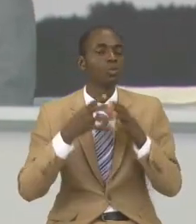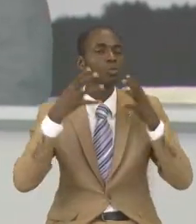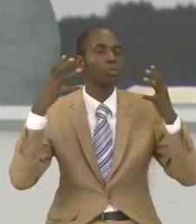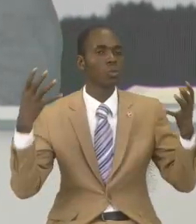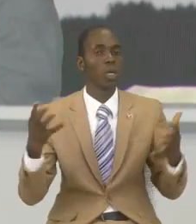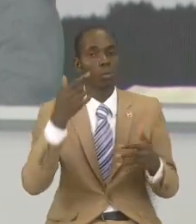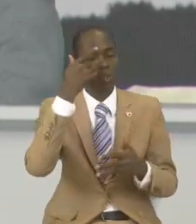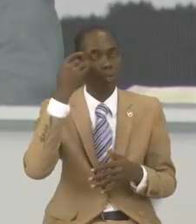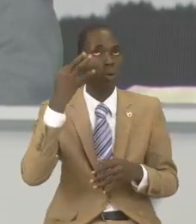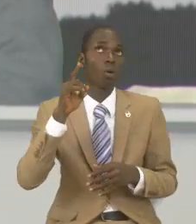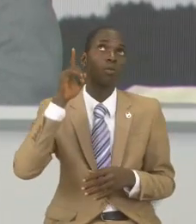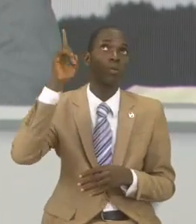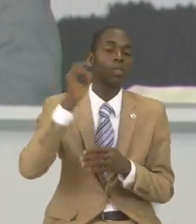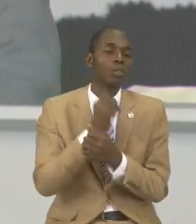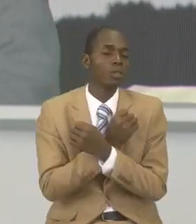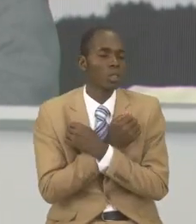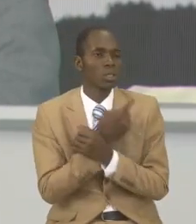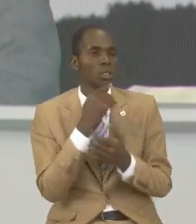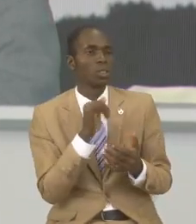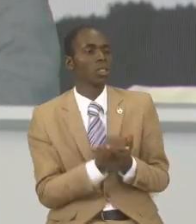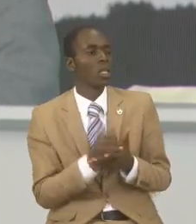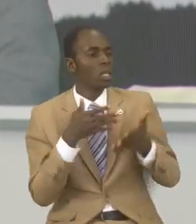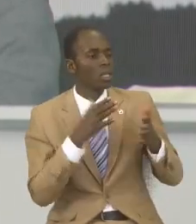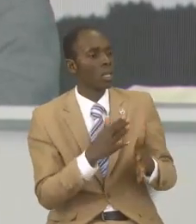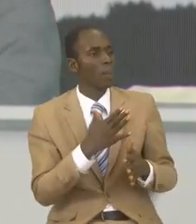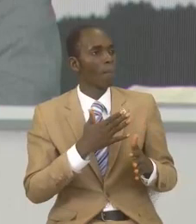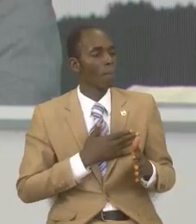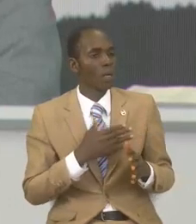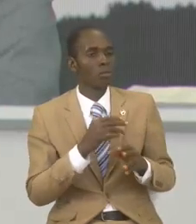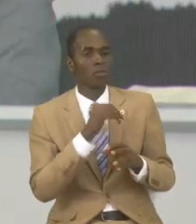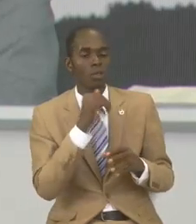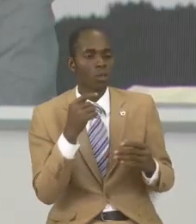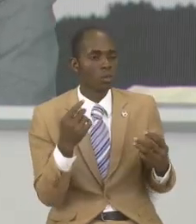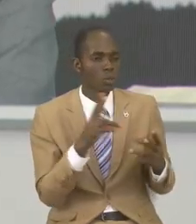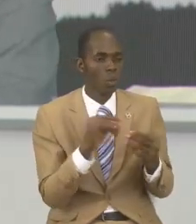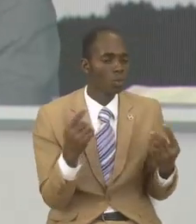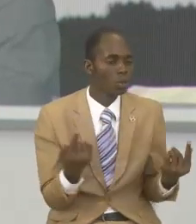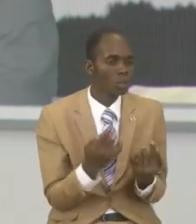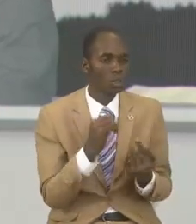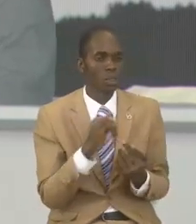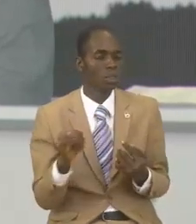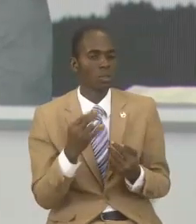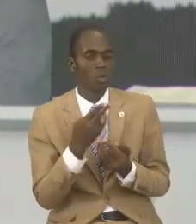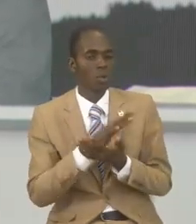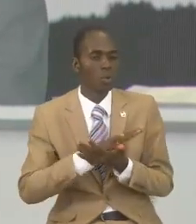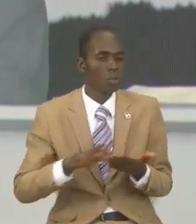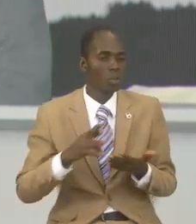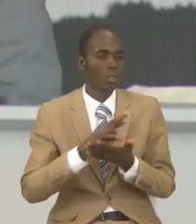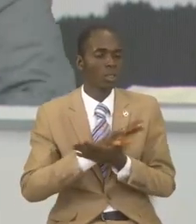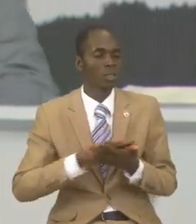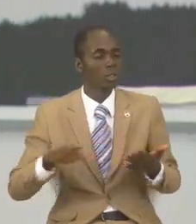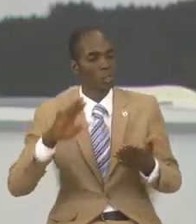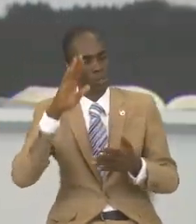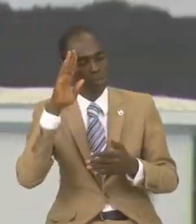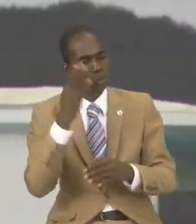he said, let my sinless, perfect, holy, righteous son go and be your